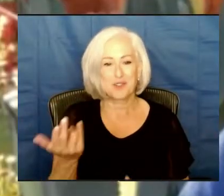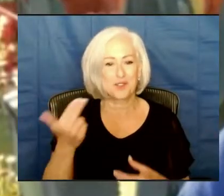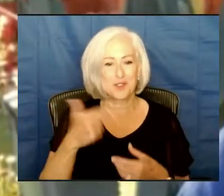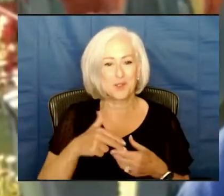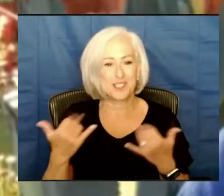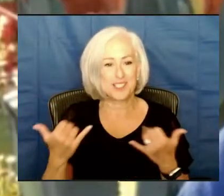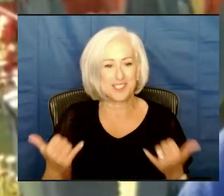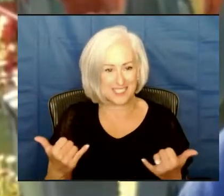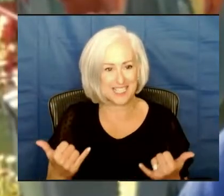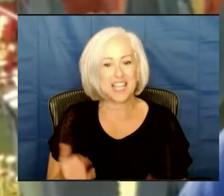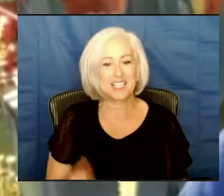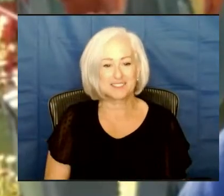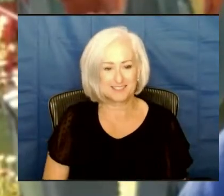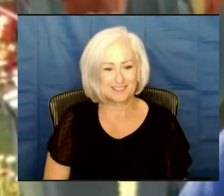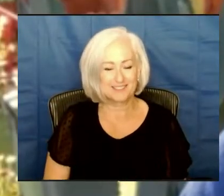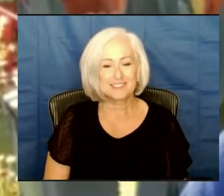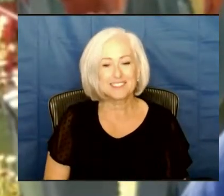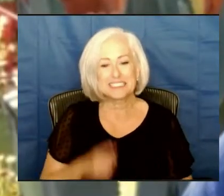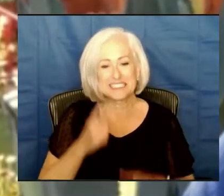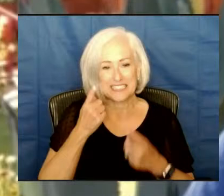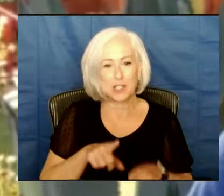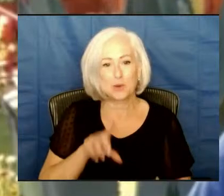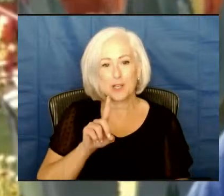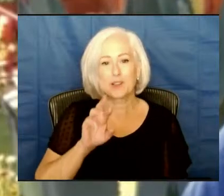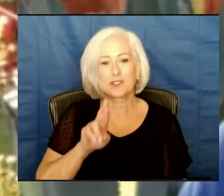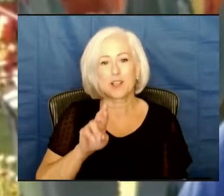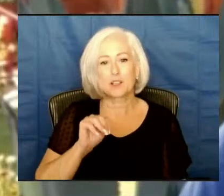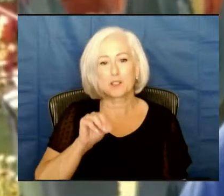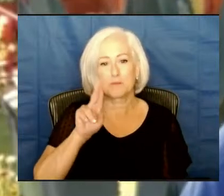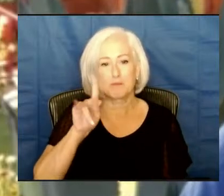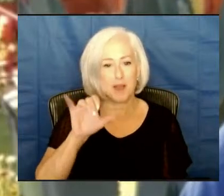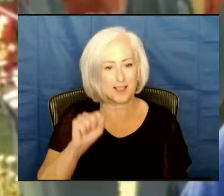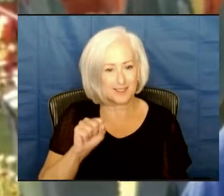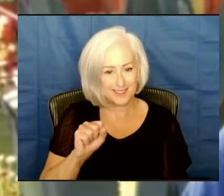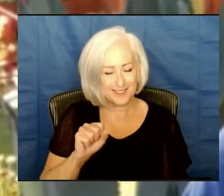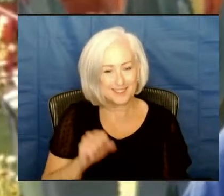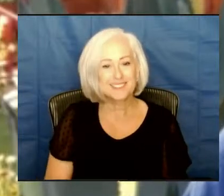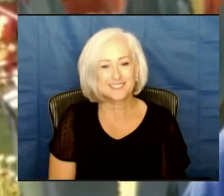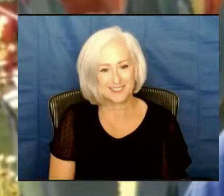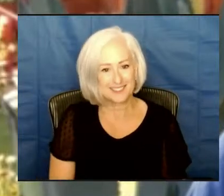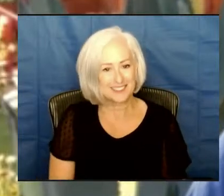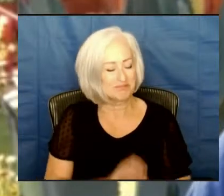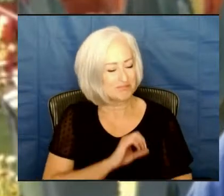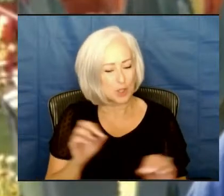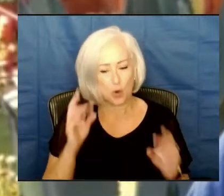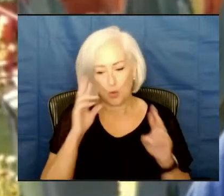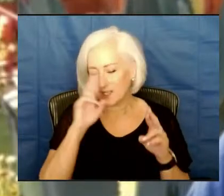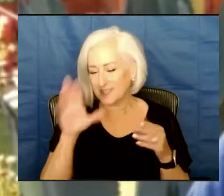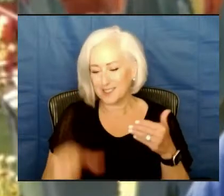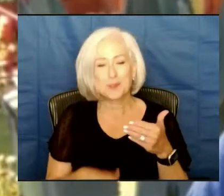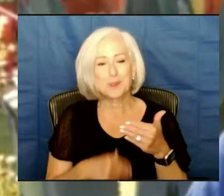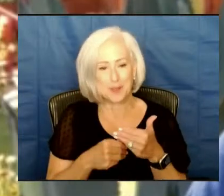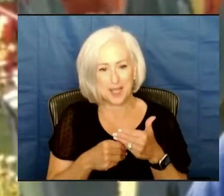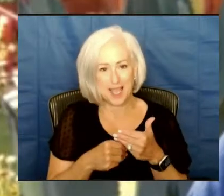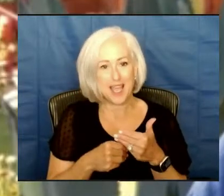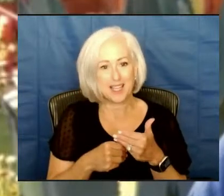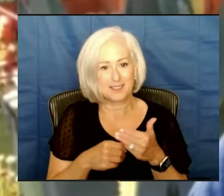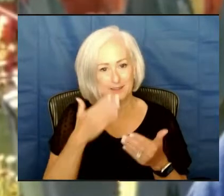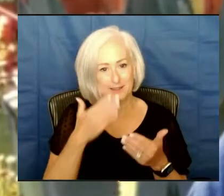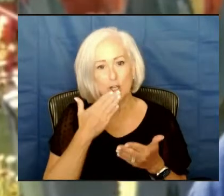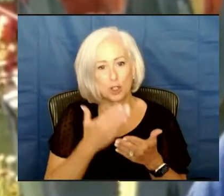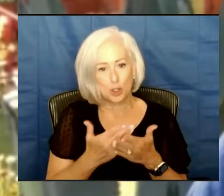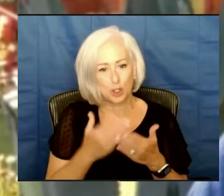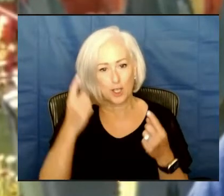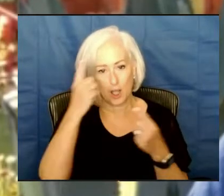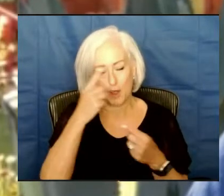second exactly what Dr. Monk said. I don't think there's no reason to go on from there. Very thought-provoking and thoughtful